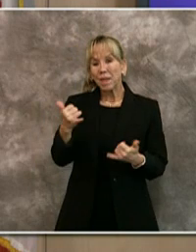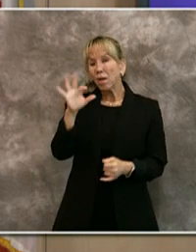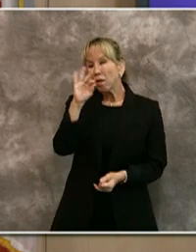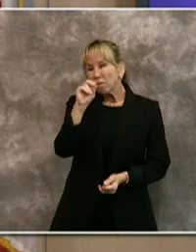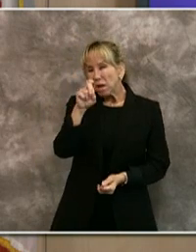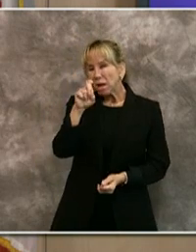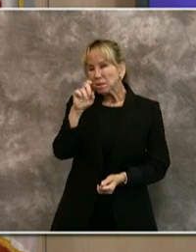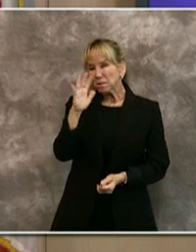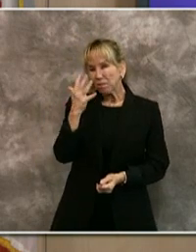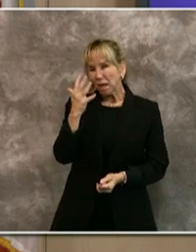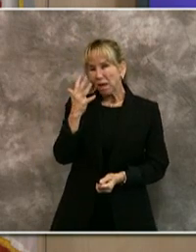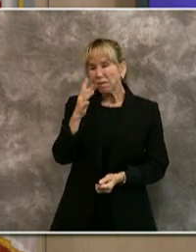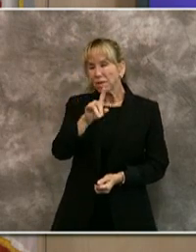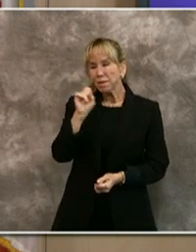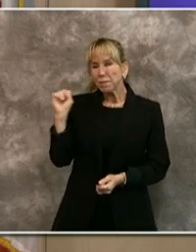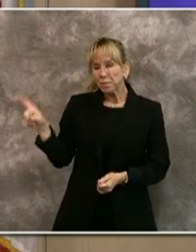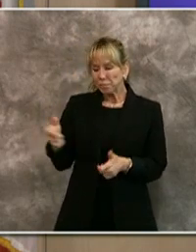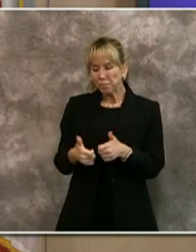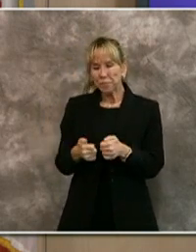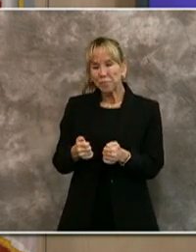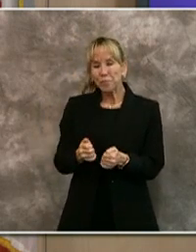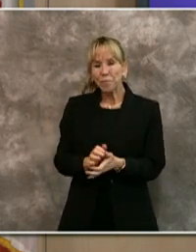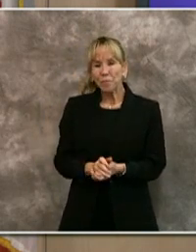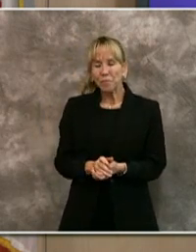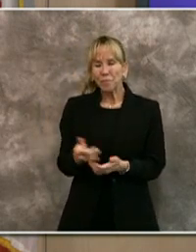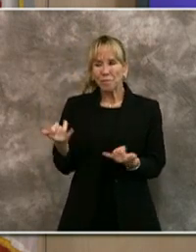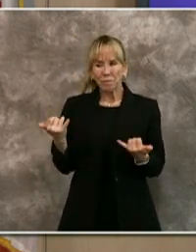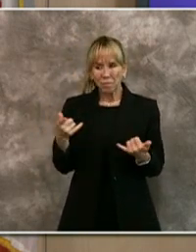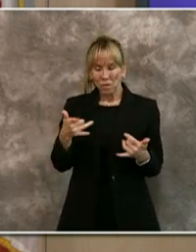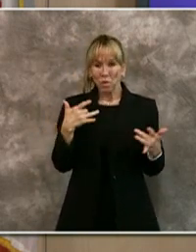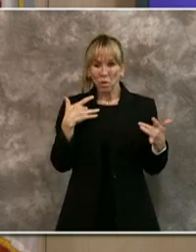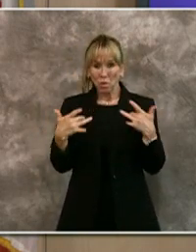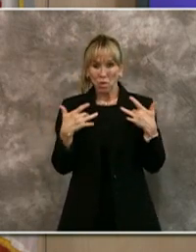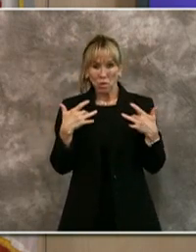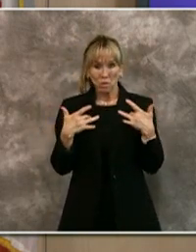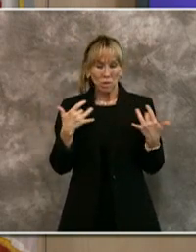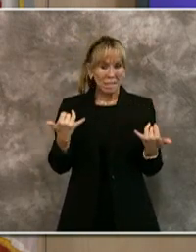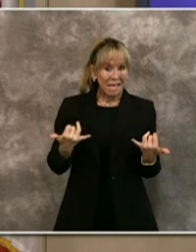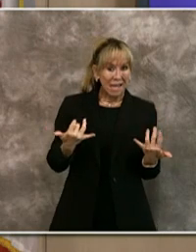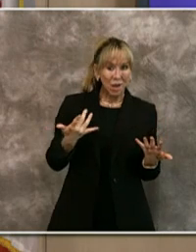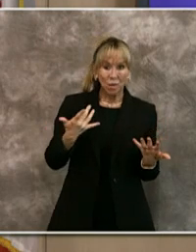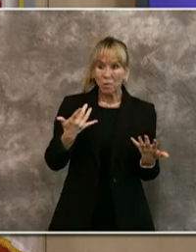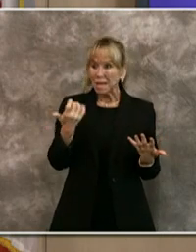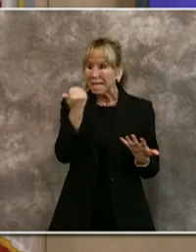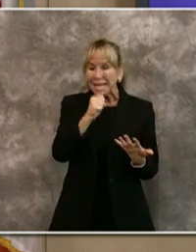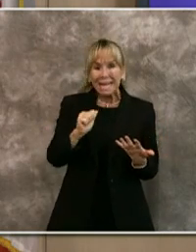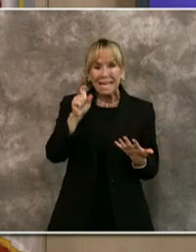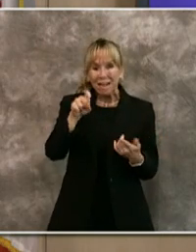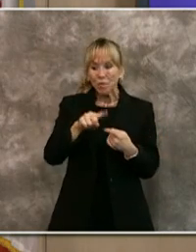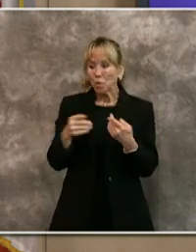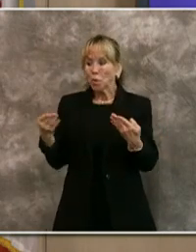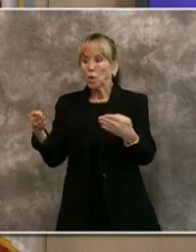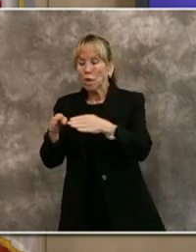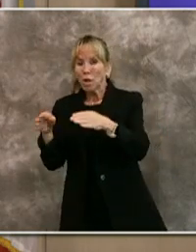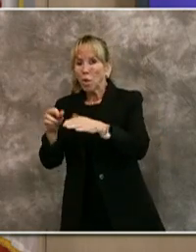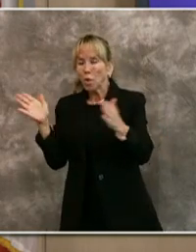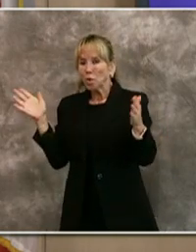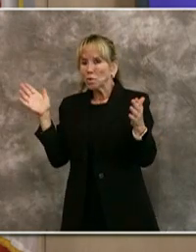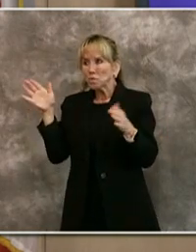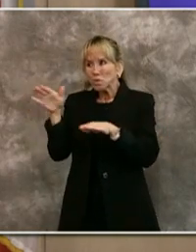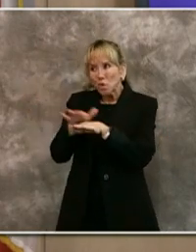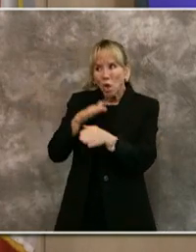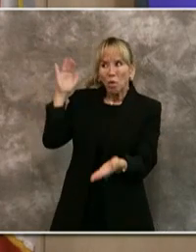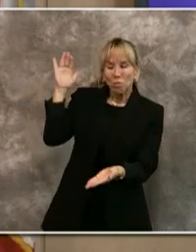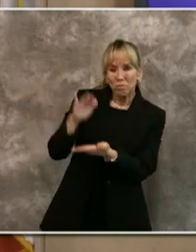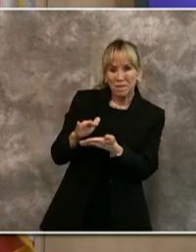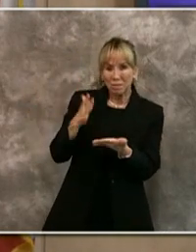5. Is there concern we are getting close to having to roll back any progress with the news today of record